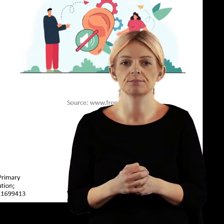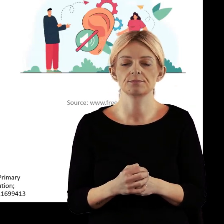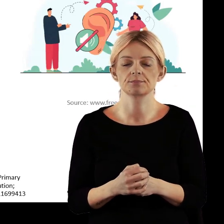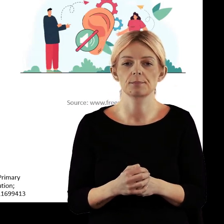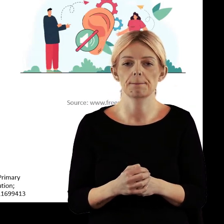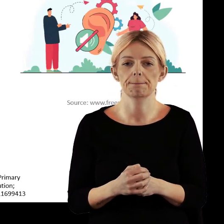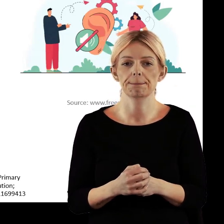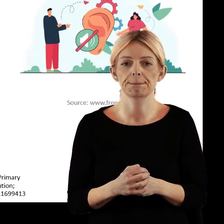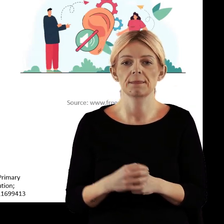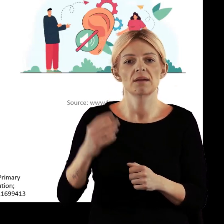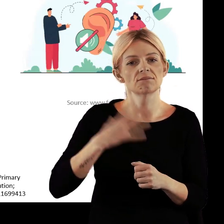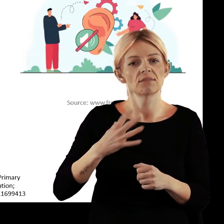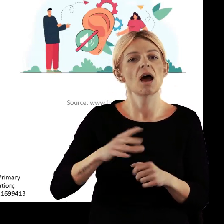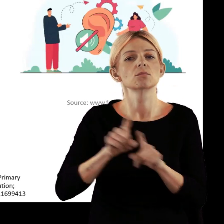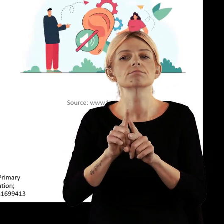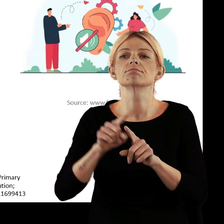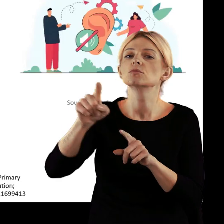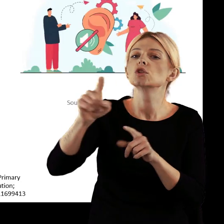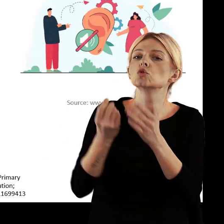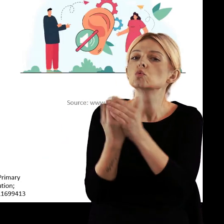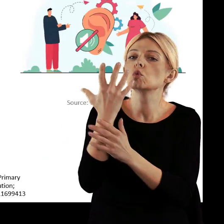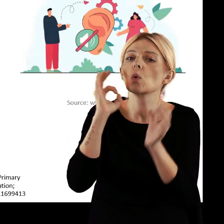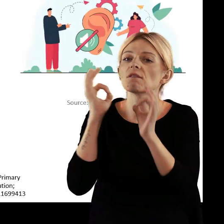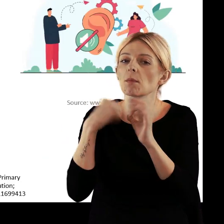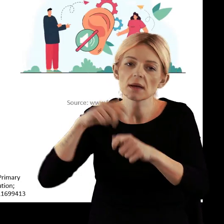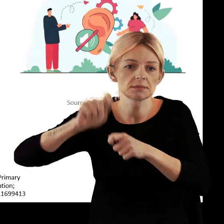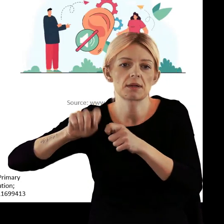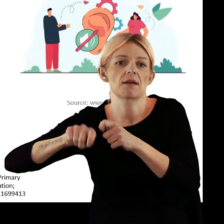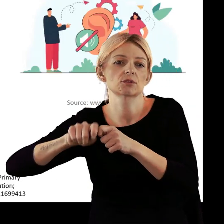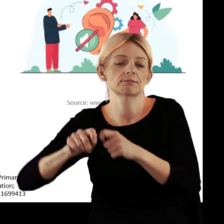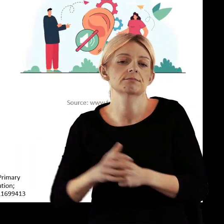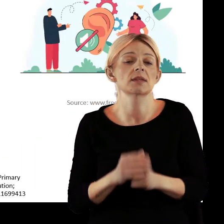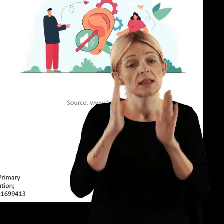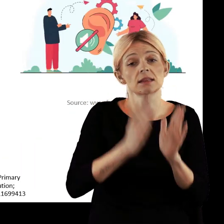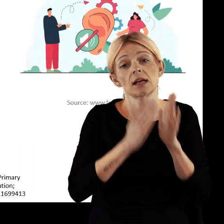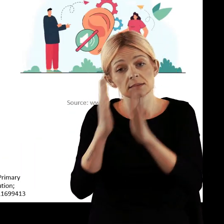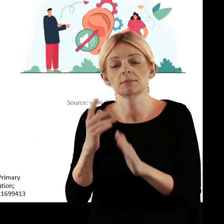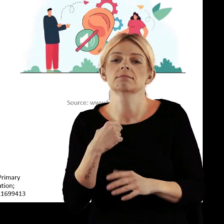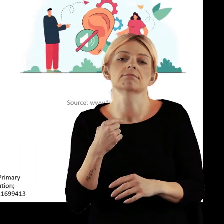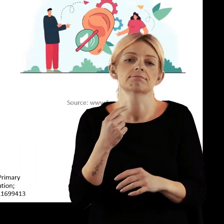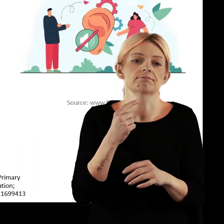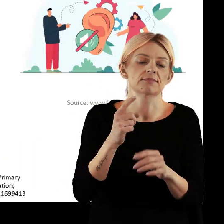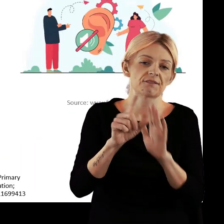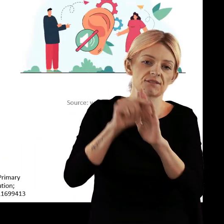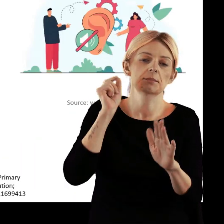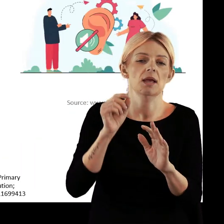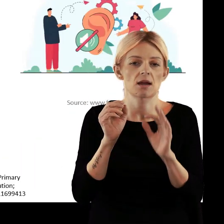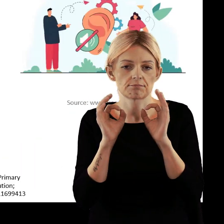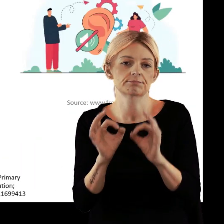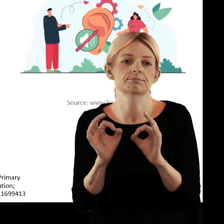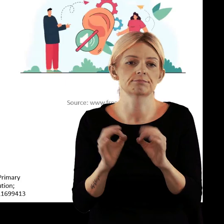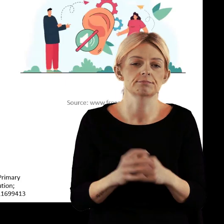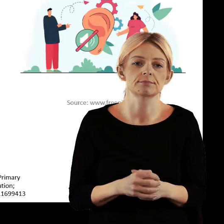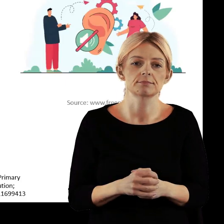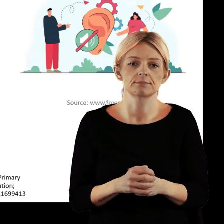Another piece of advice is to choose a good place and time for important conversations. If we